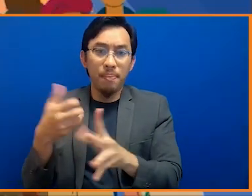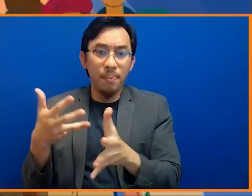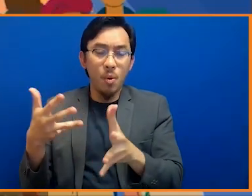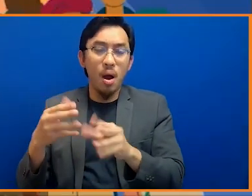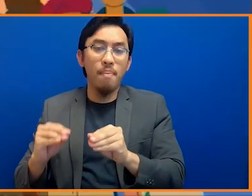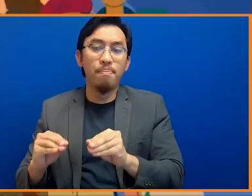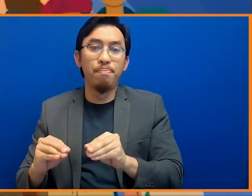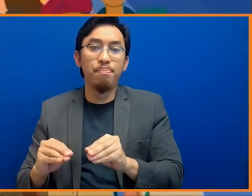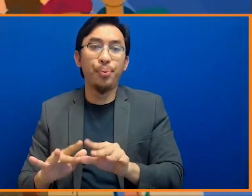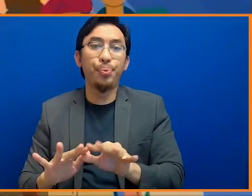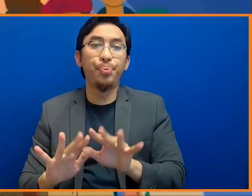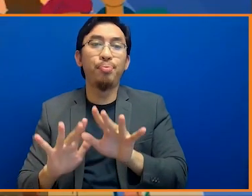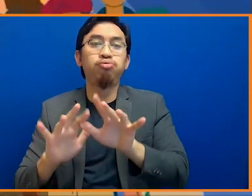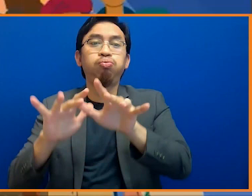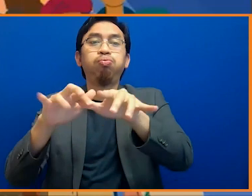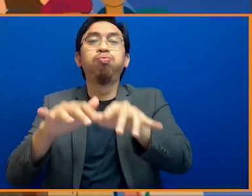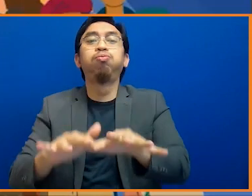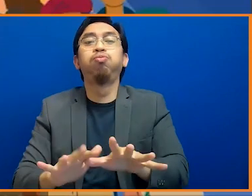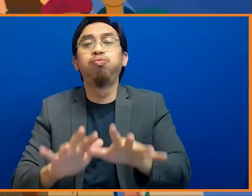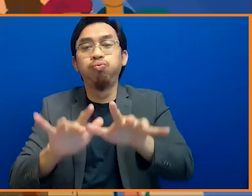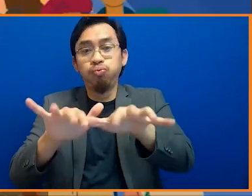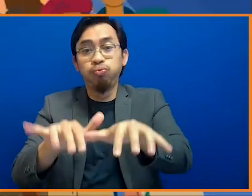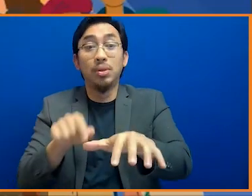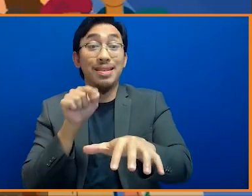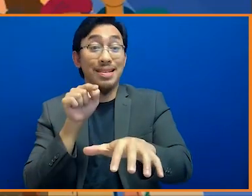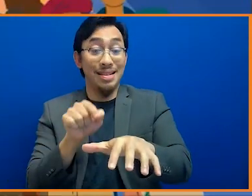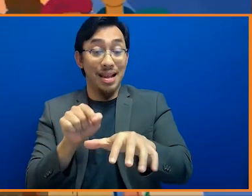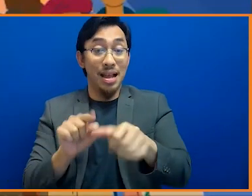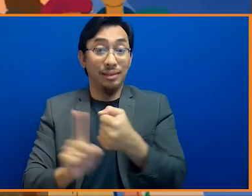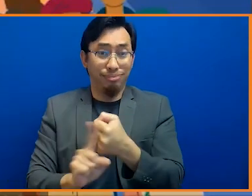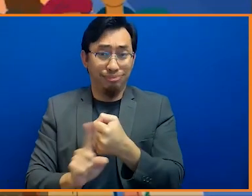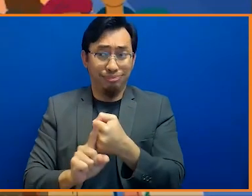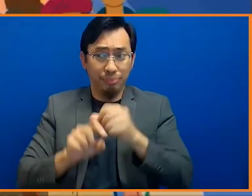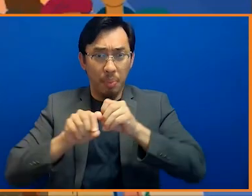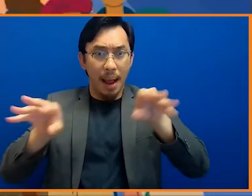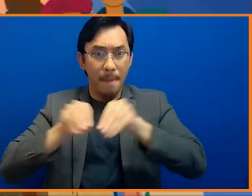a tsunami. So the tsunami early warning system